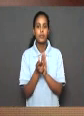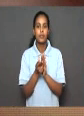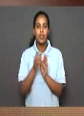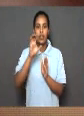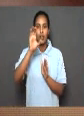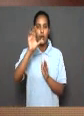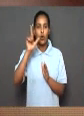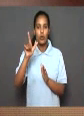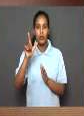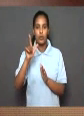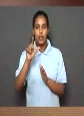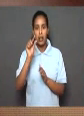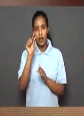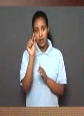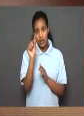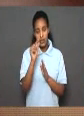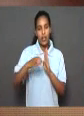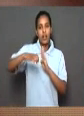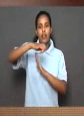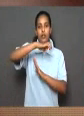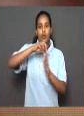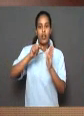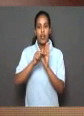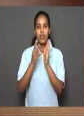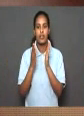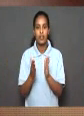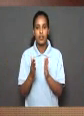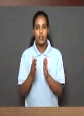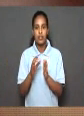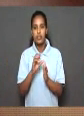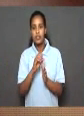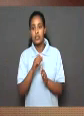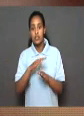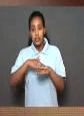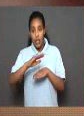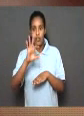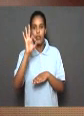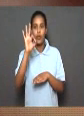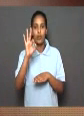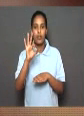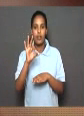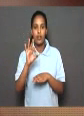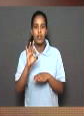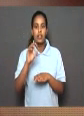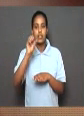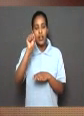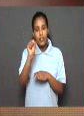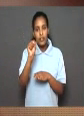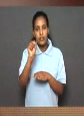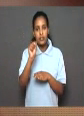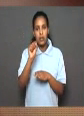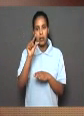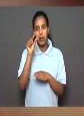example, chlorine is less electronegative than fluorine, and